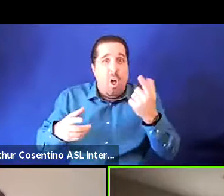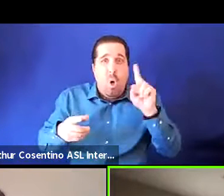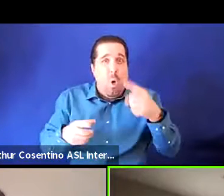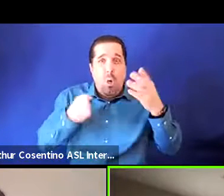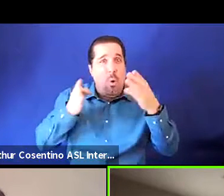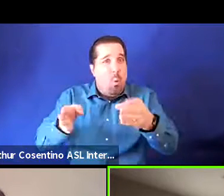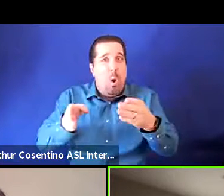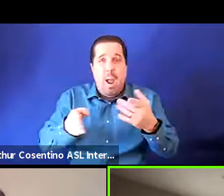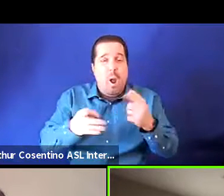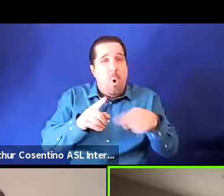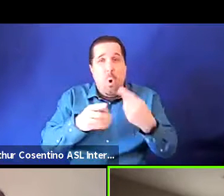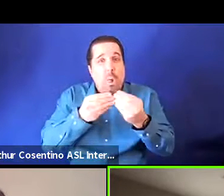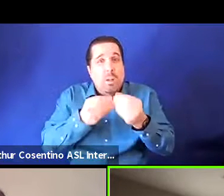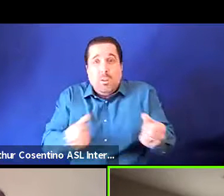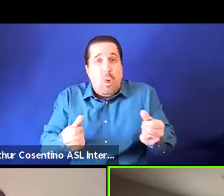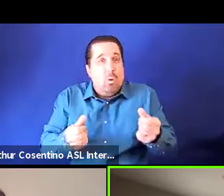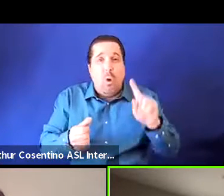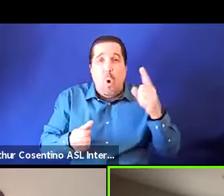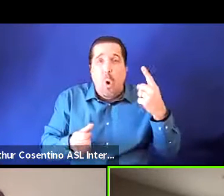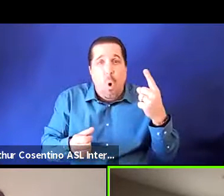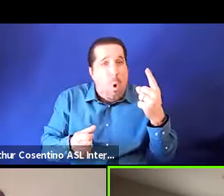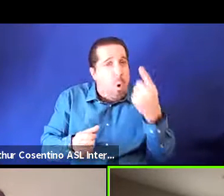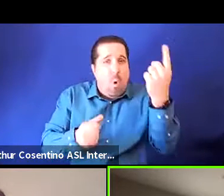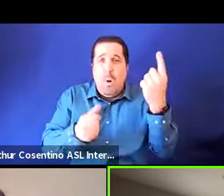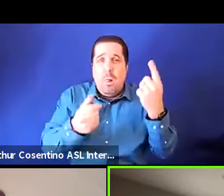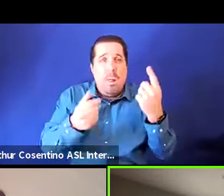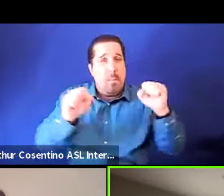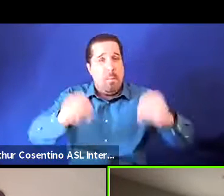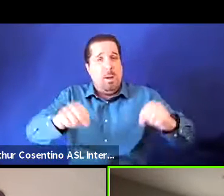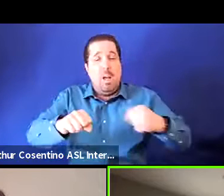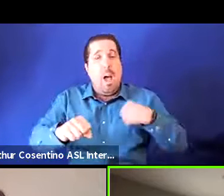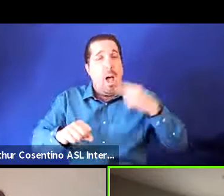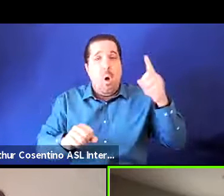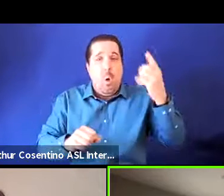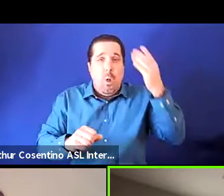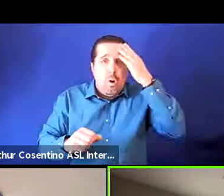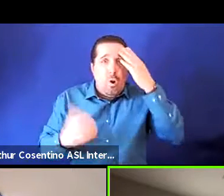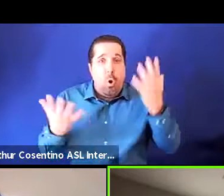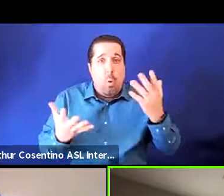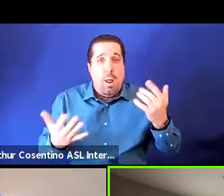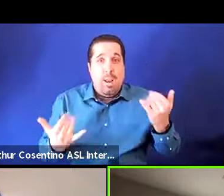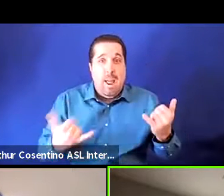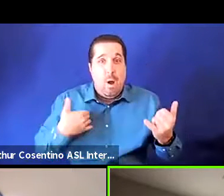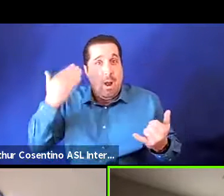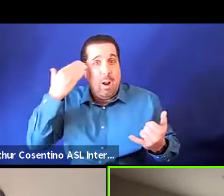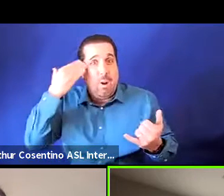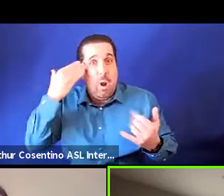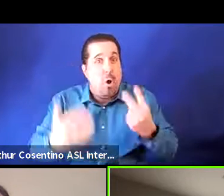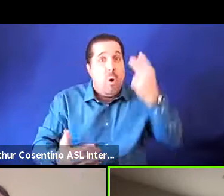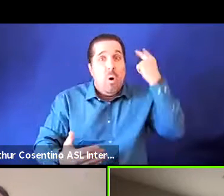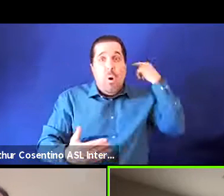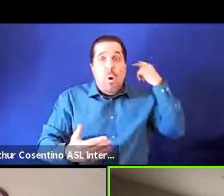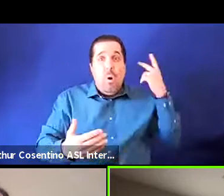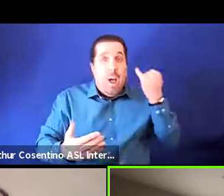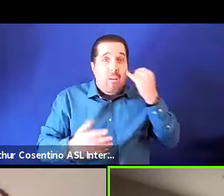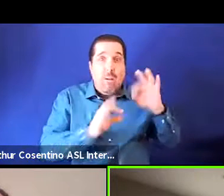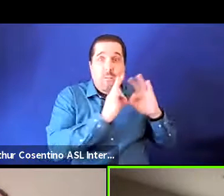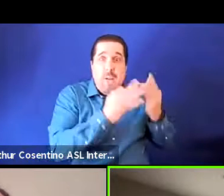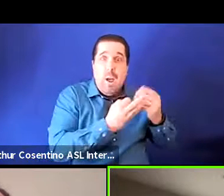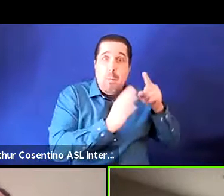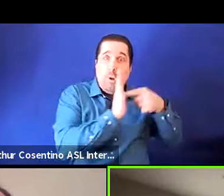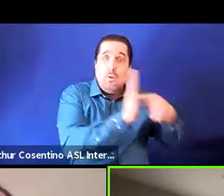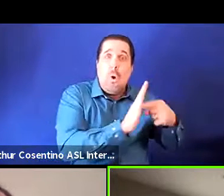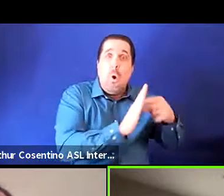solution, the only possibility. And what I know now, what I can name now is that if my family had been shown this pathway